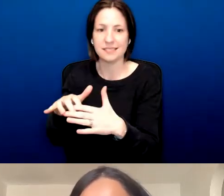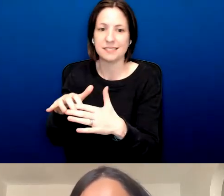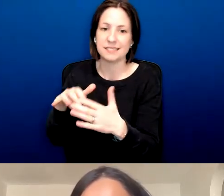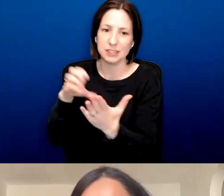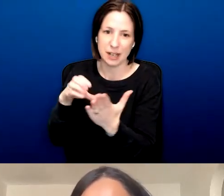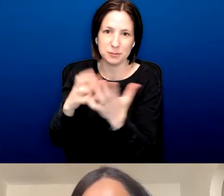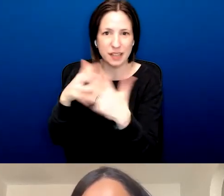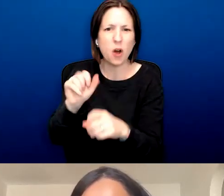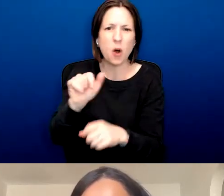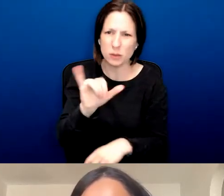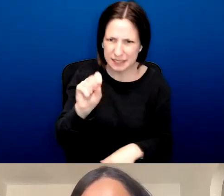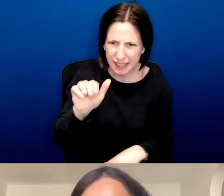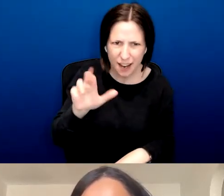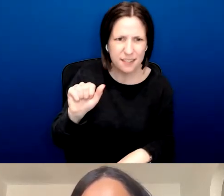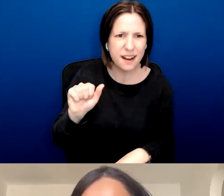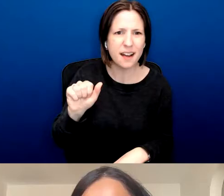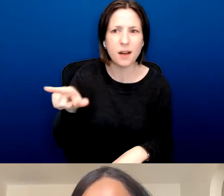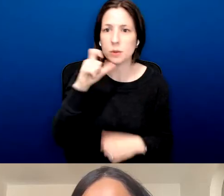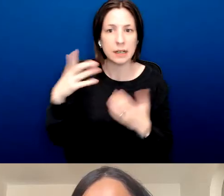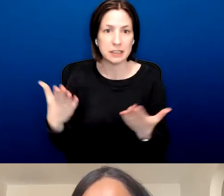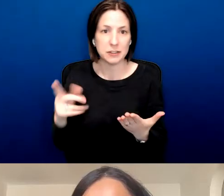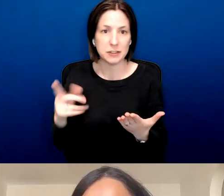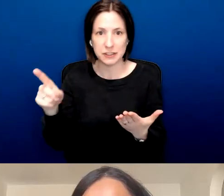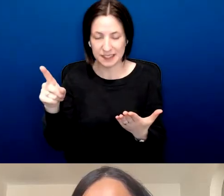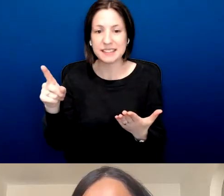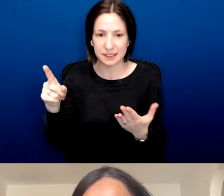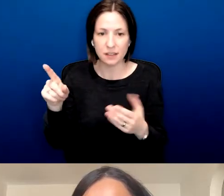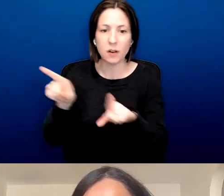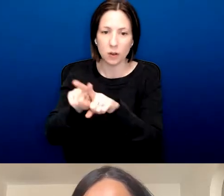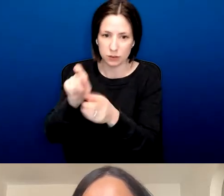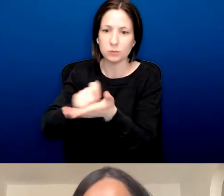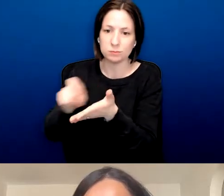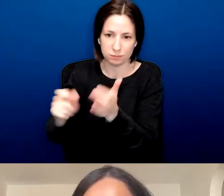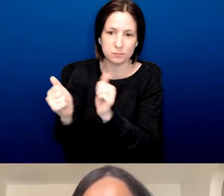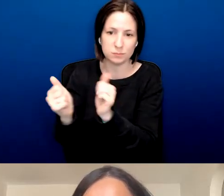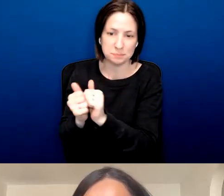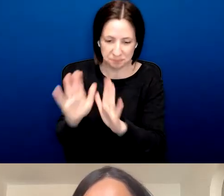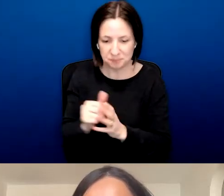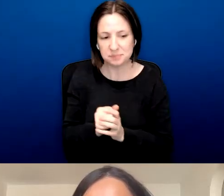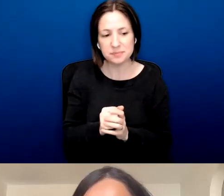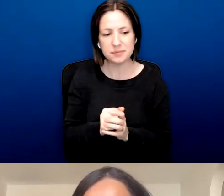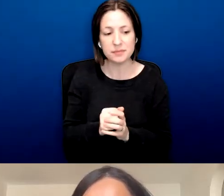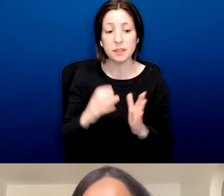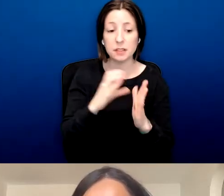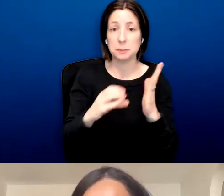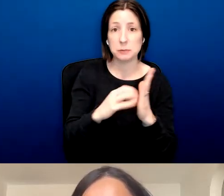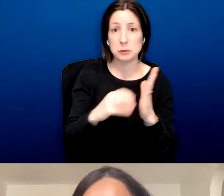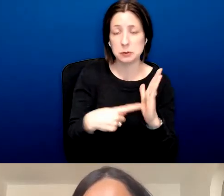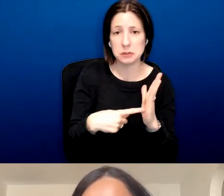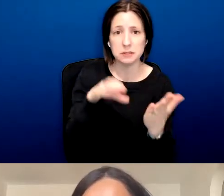And Sarah, who also is not here, but she also is a co-author. This chapter happened, I would